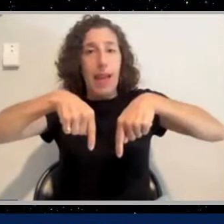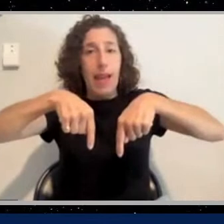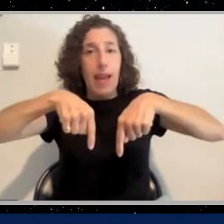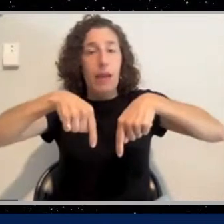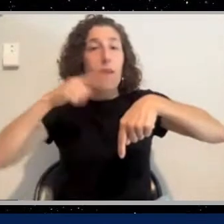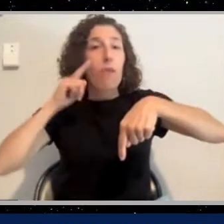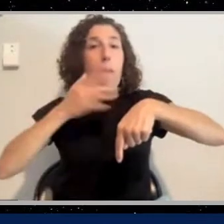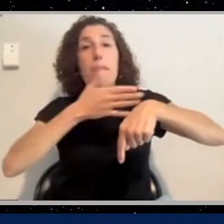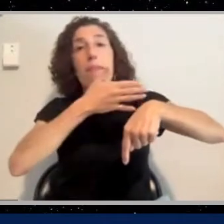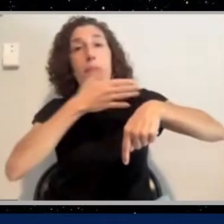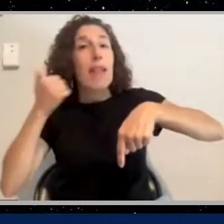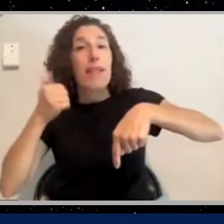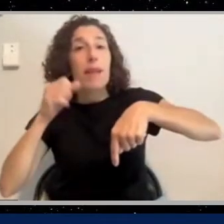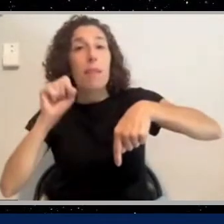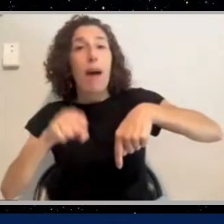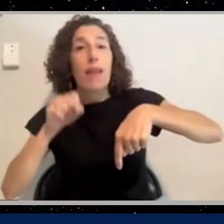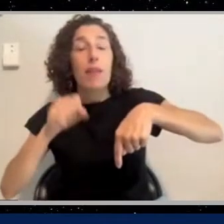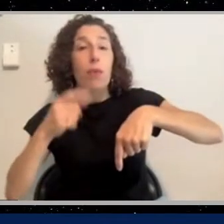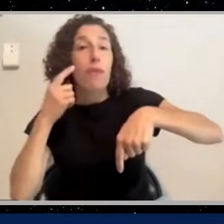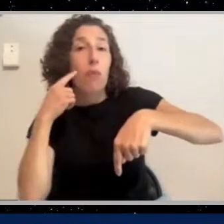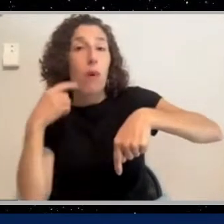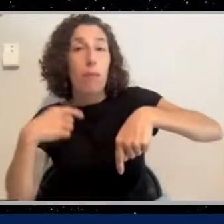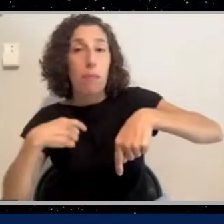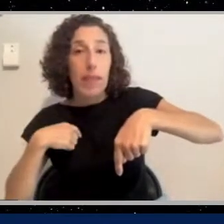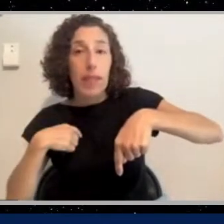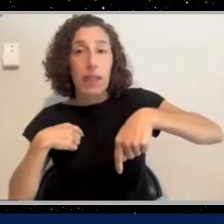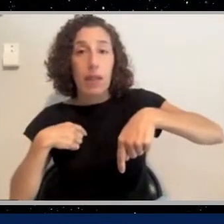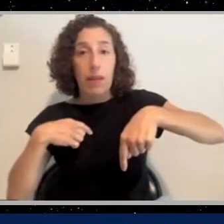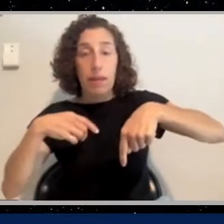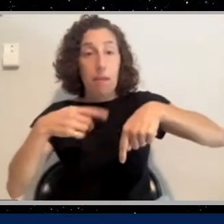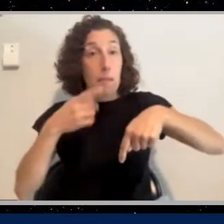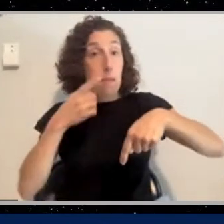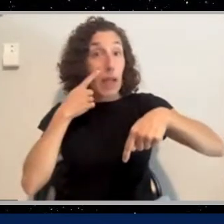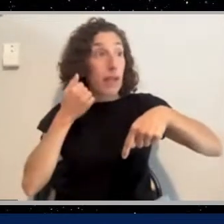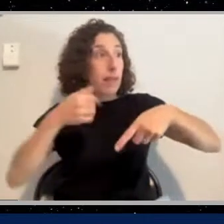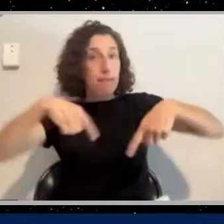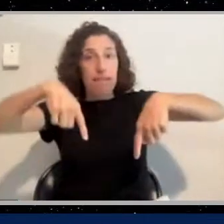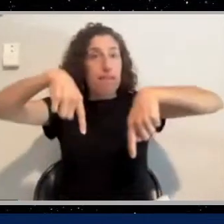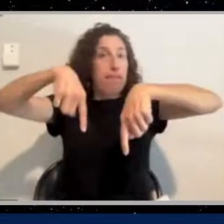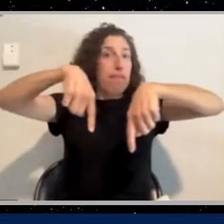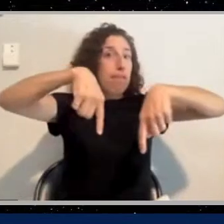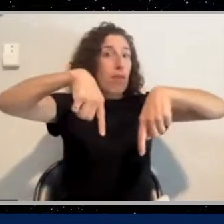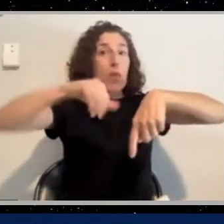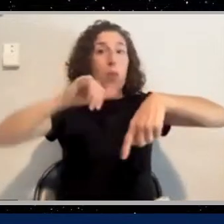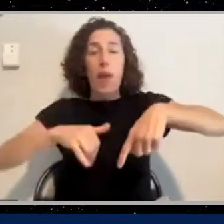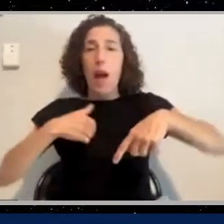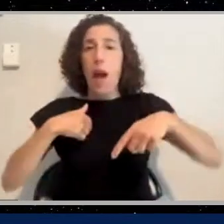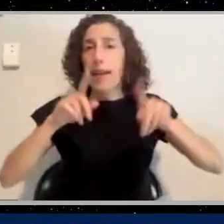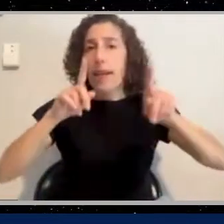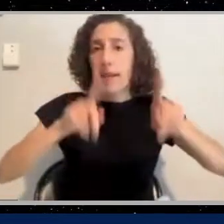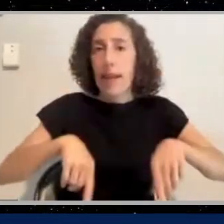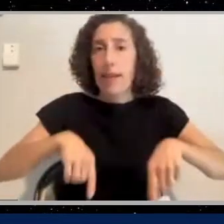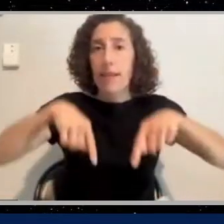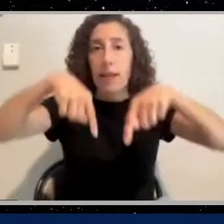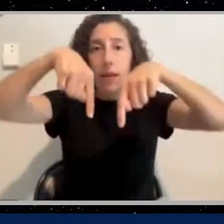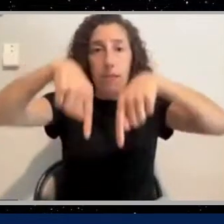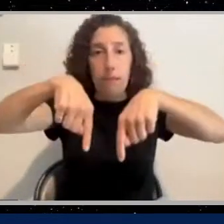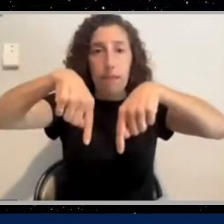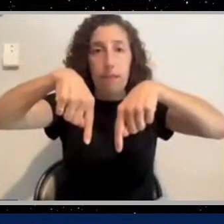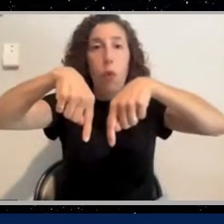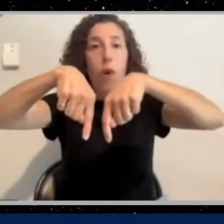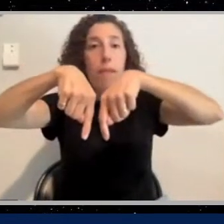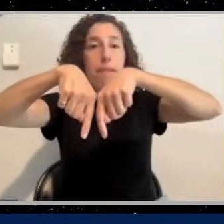it better for me to get around or to station keep, aka staying in place, if my legs were bent versus extended?